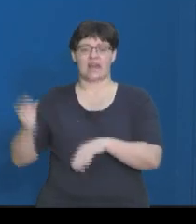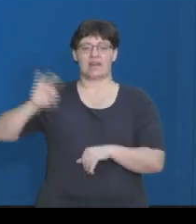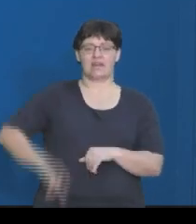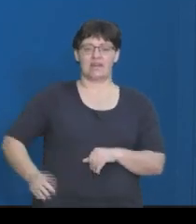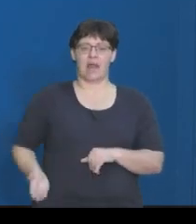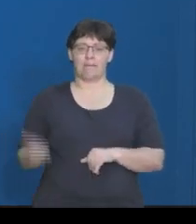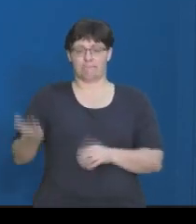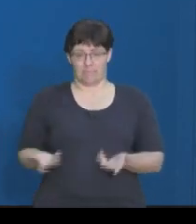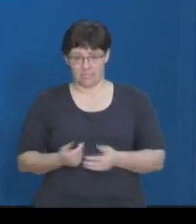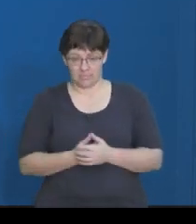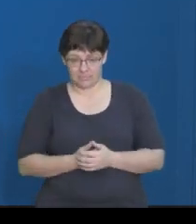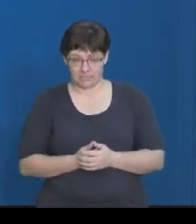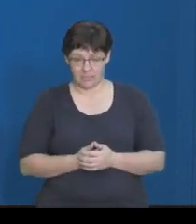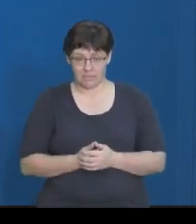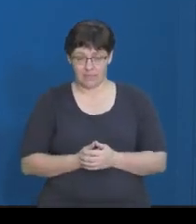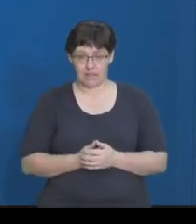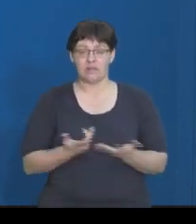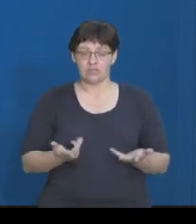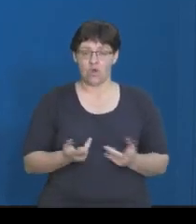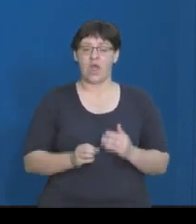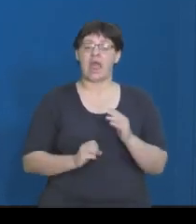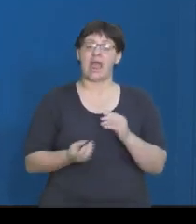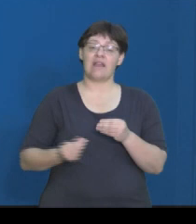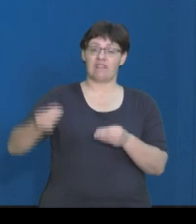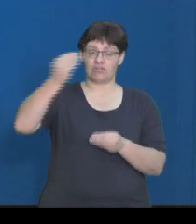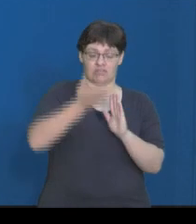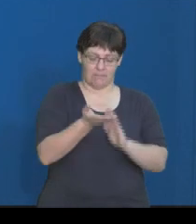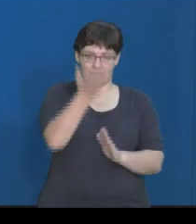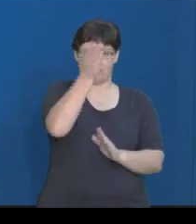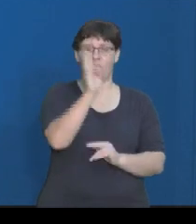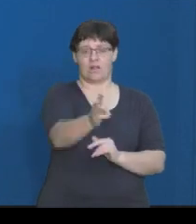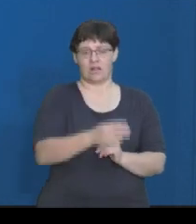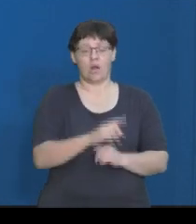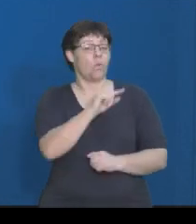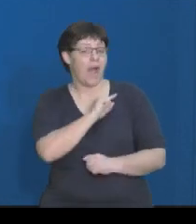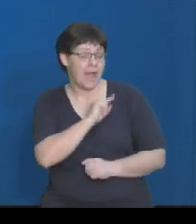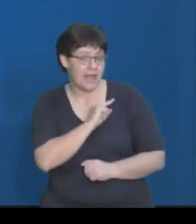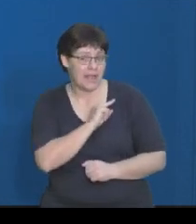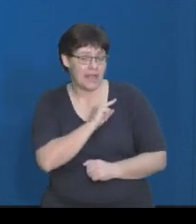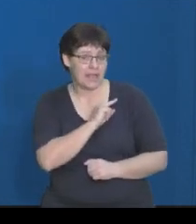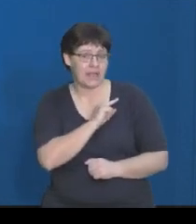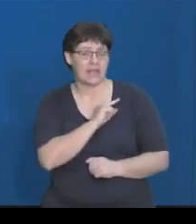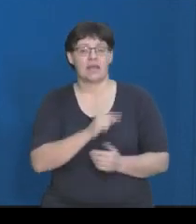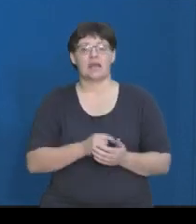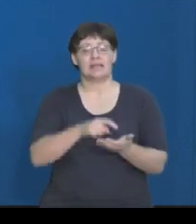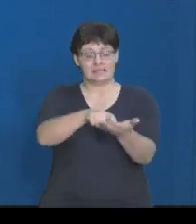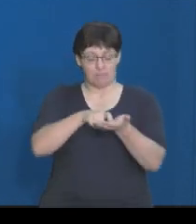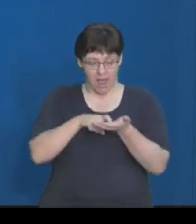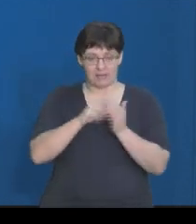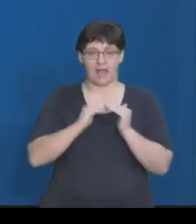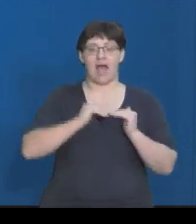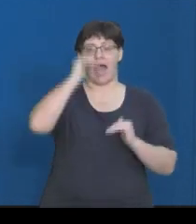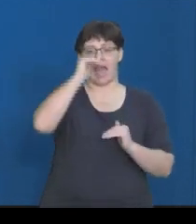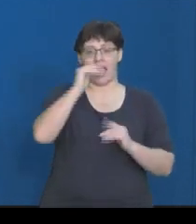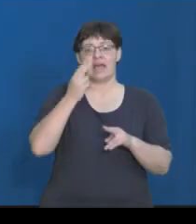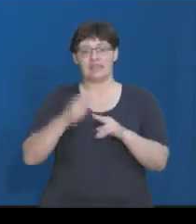in wages? Right? My answer is inflation will increase because the aggregate demand will be higher than